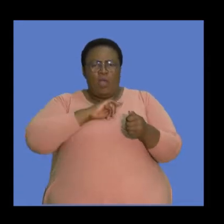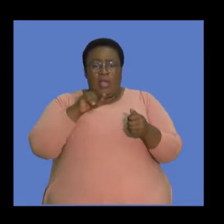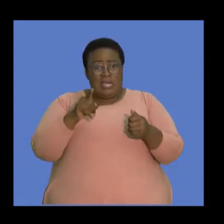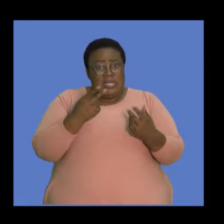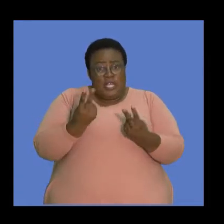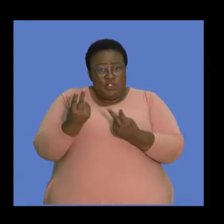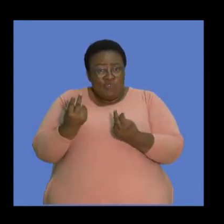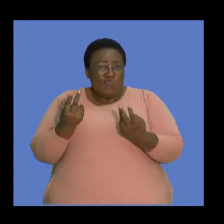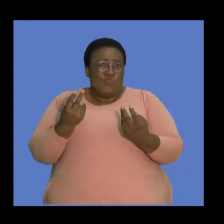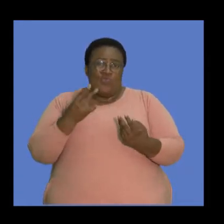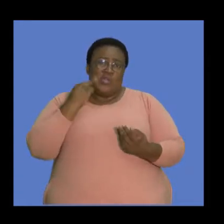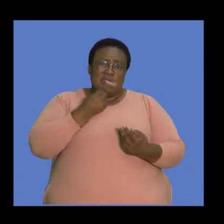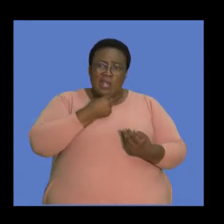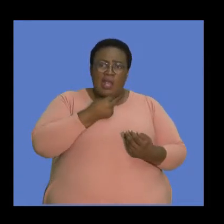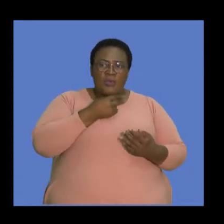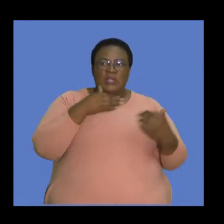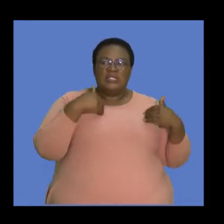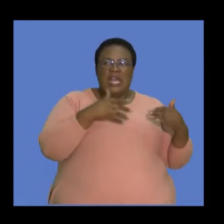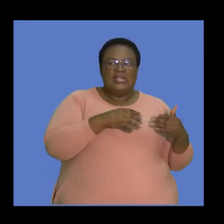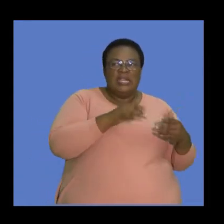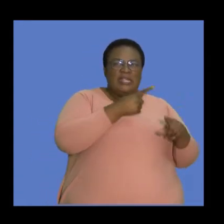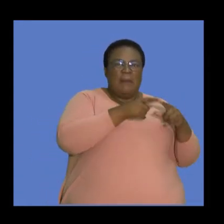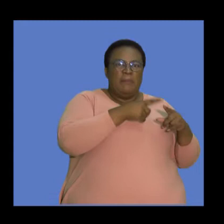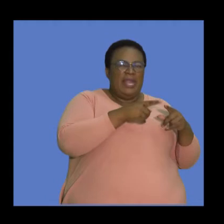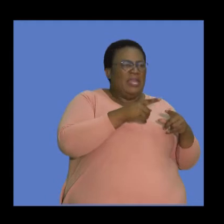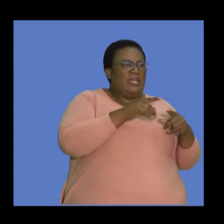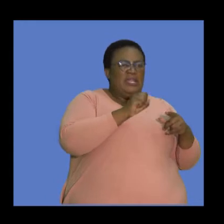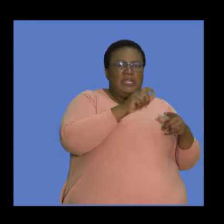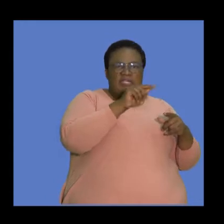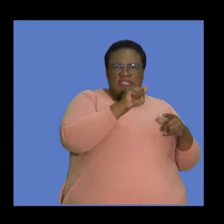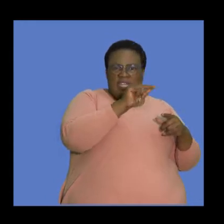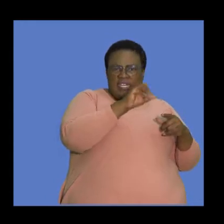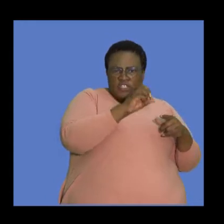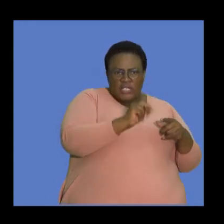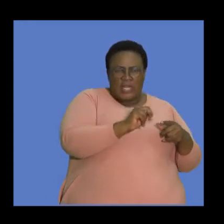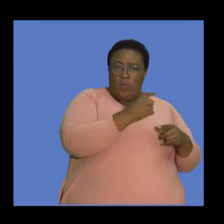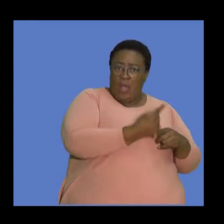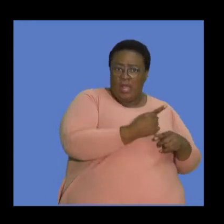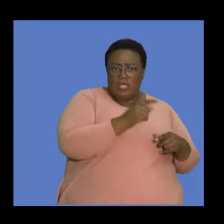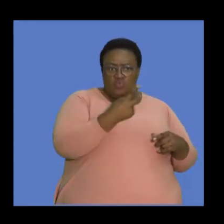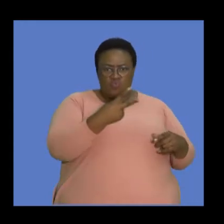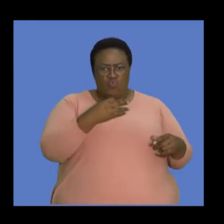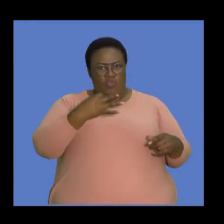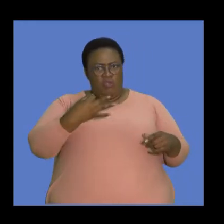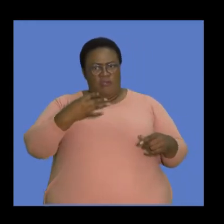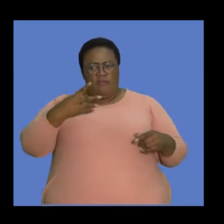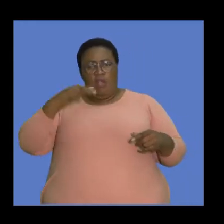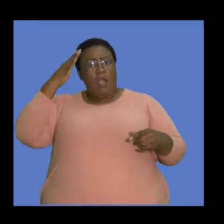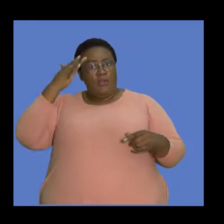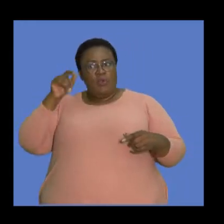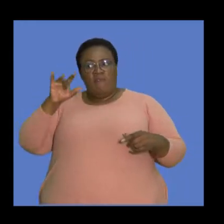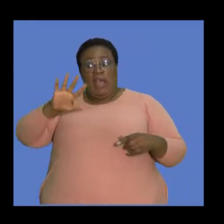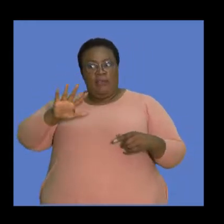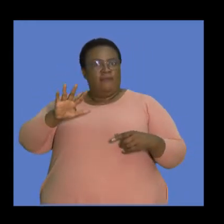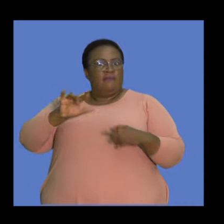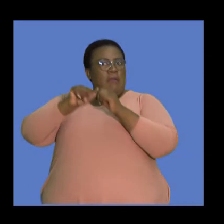those things from, we started with PlayStation 1, 2, 3. So clearly when you get to 5, it means there's like better